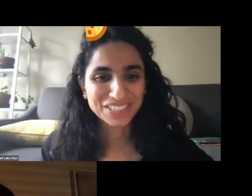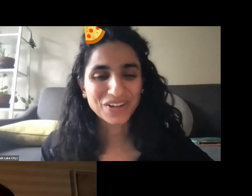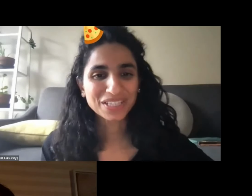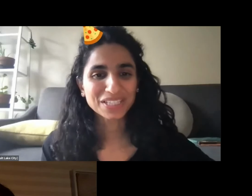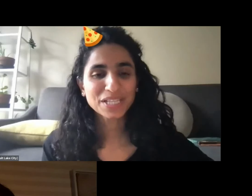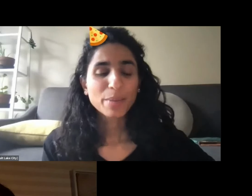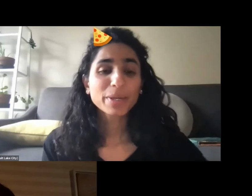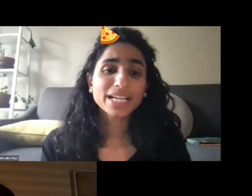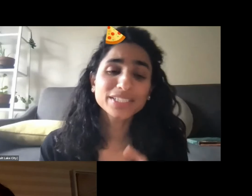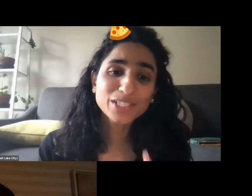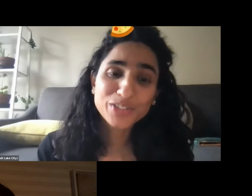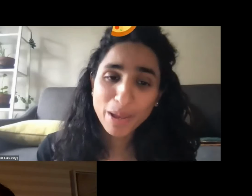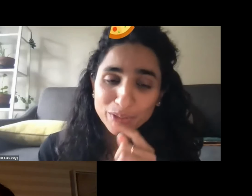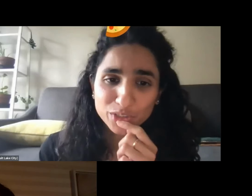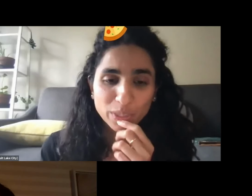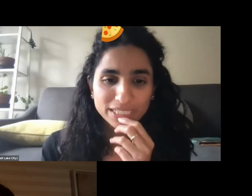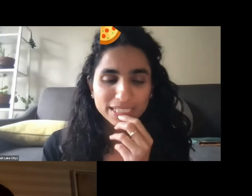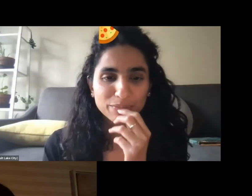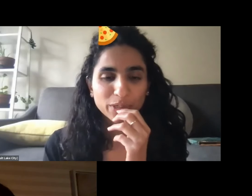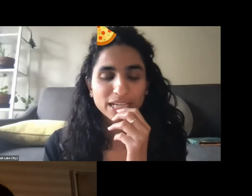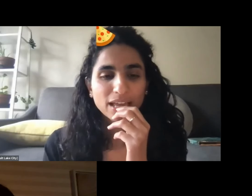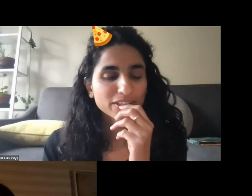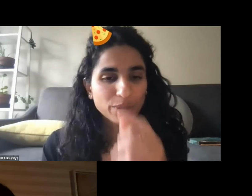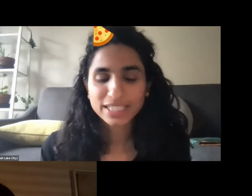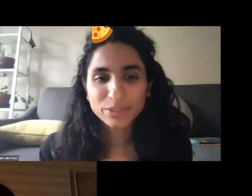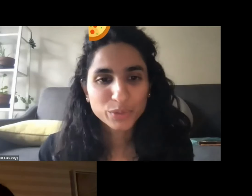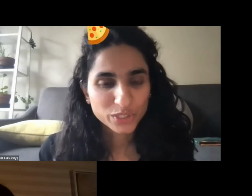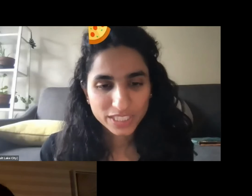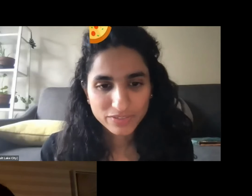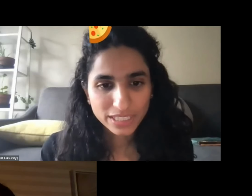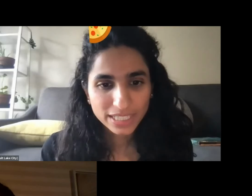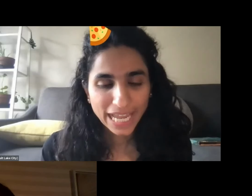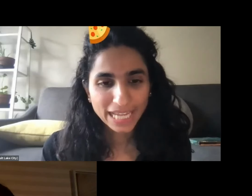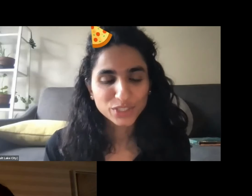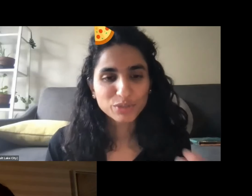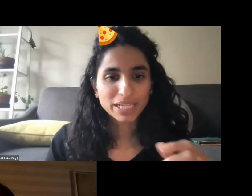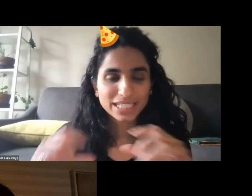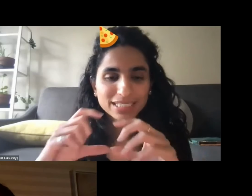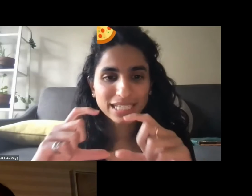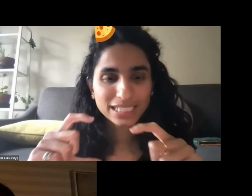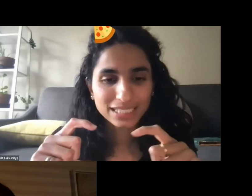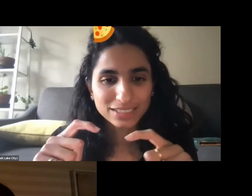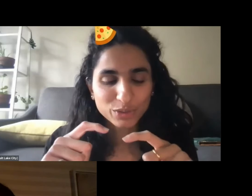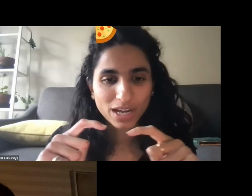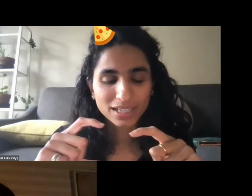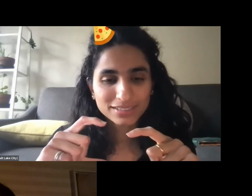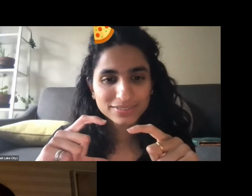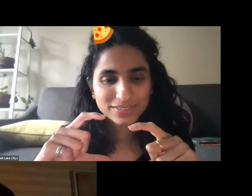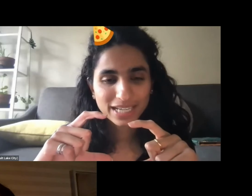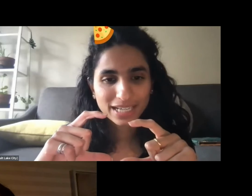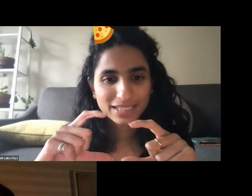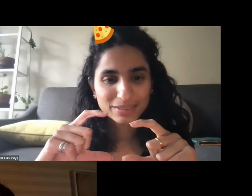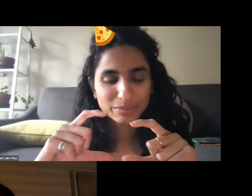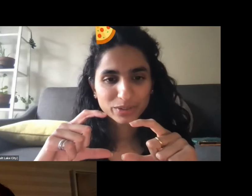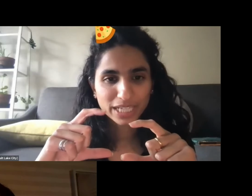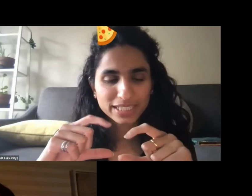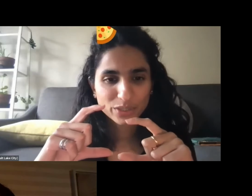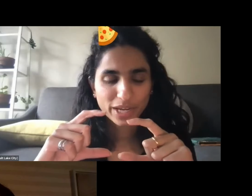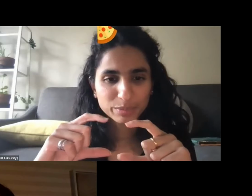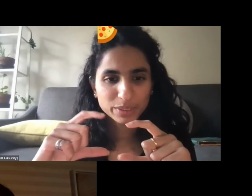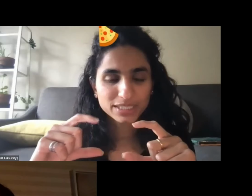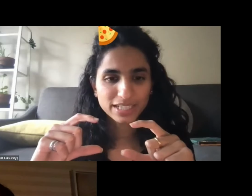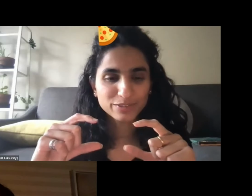with her on this. But I still remember this one time when this, I think it was your CV and you'd made like a tiny graph there about,